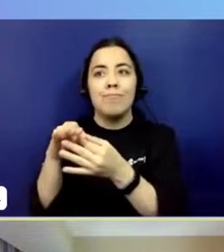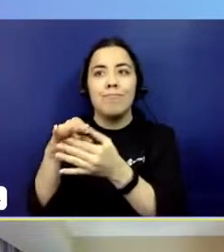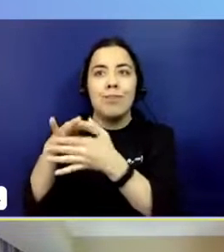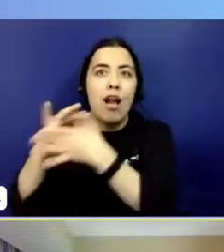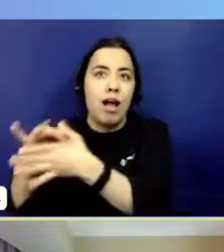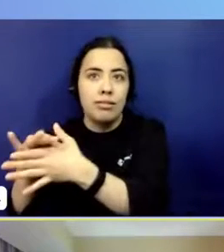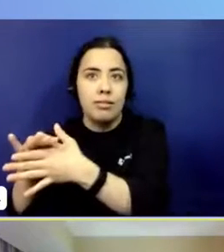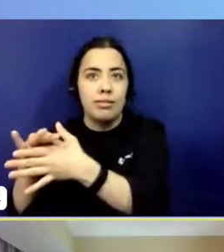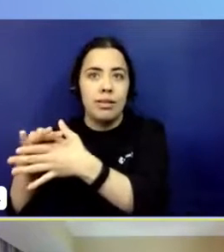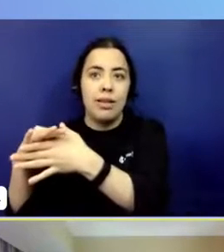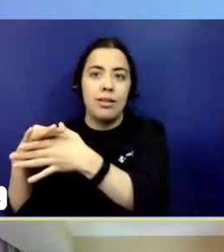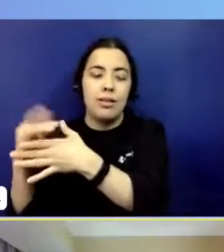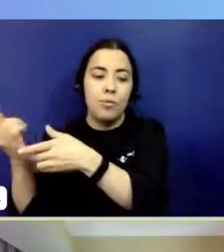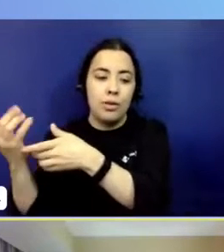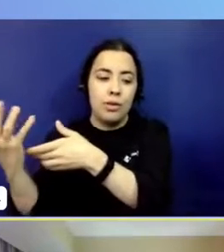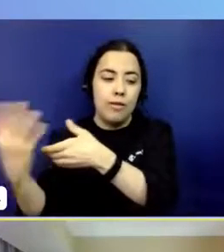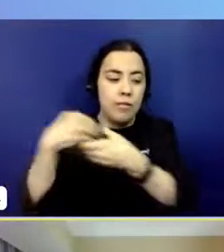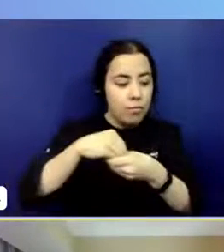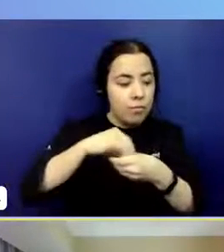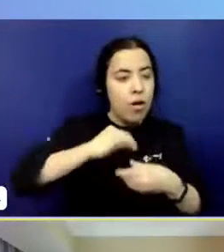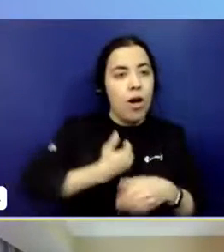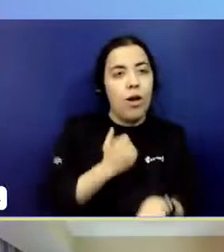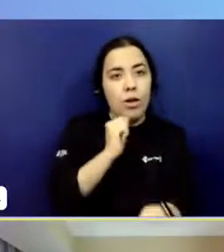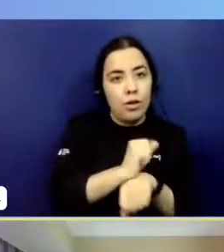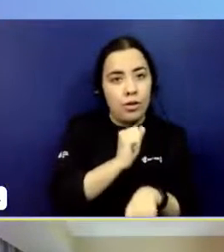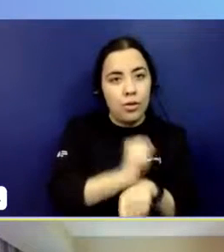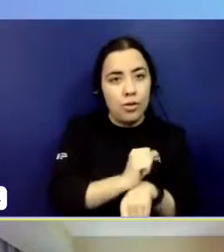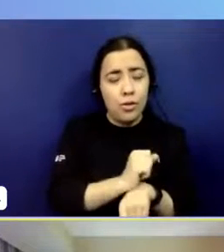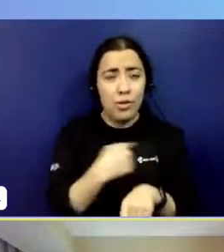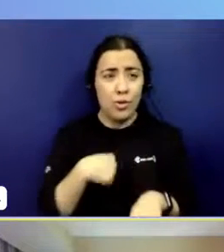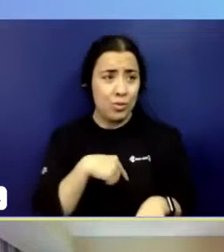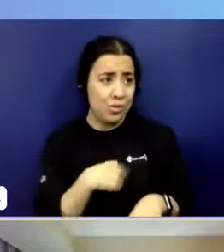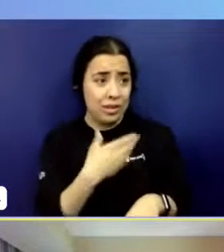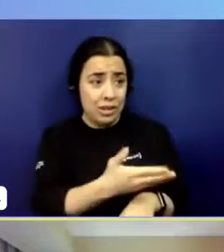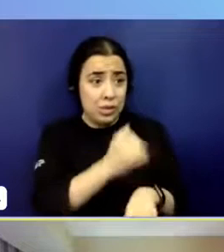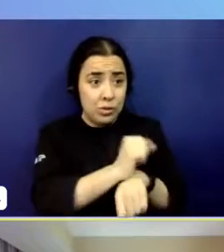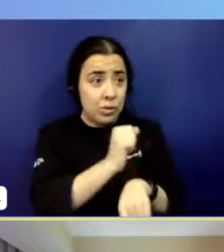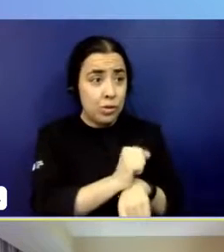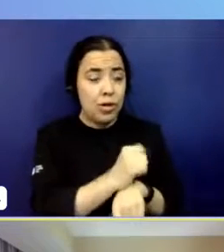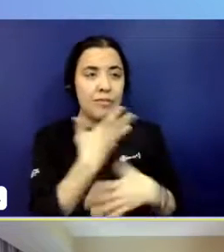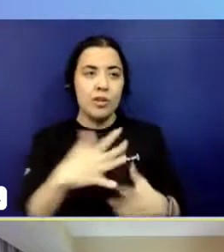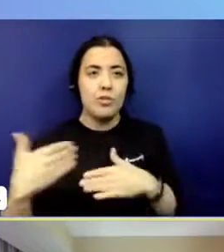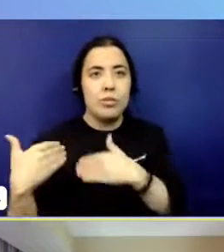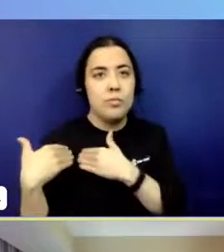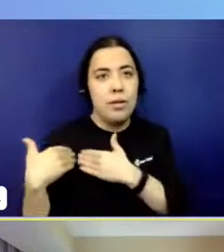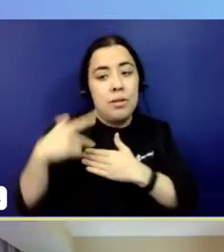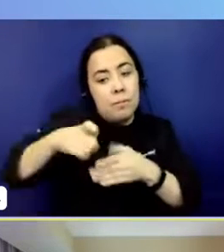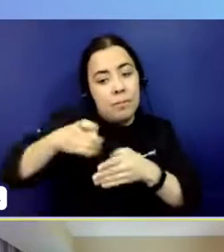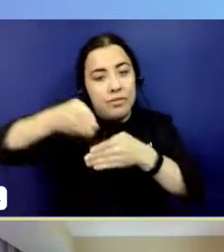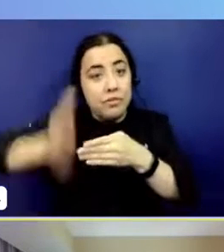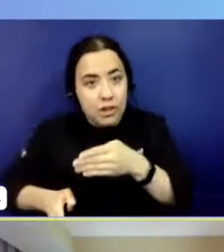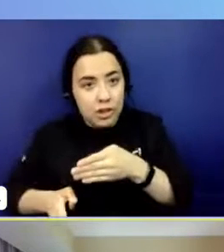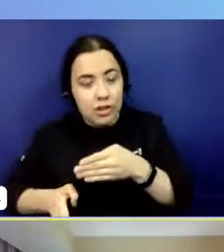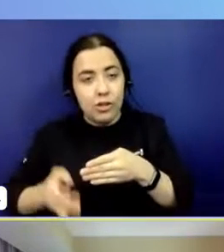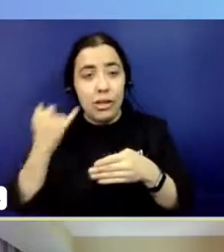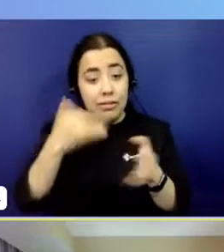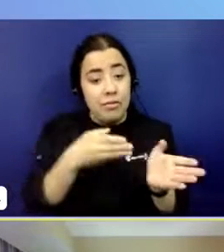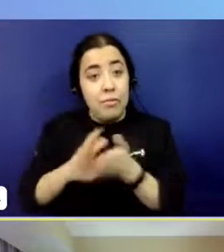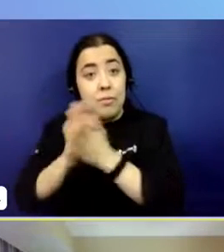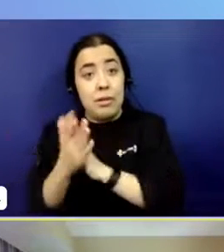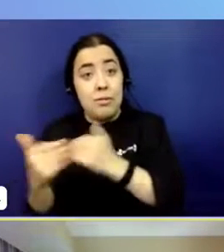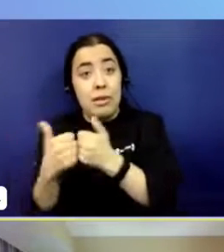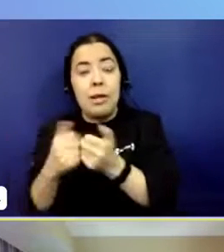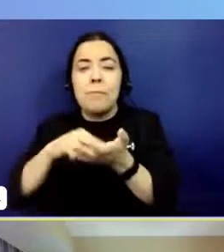context of the work that our agile delivery teams are already tasked with completing. So this